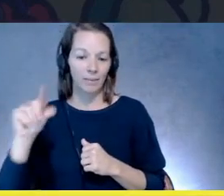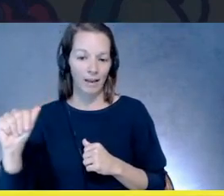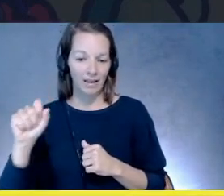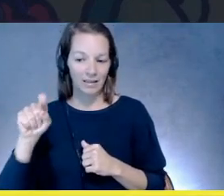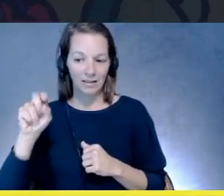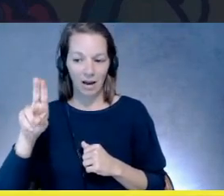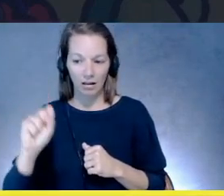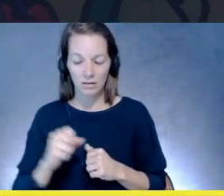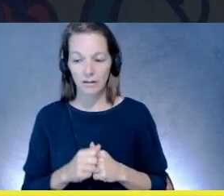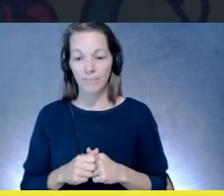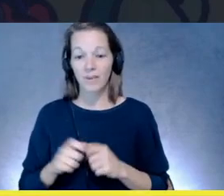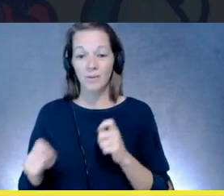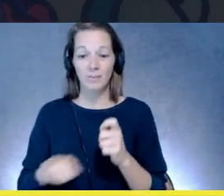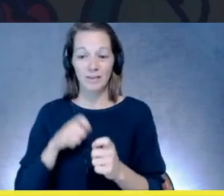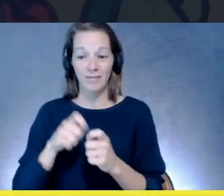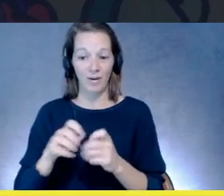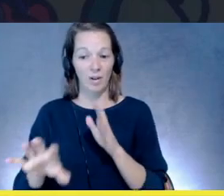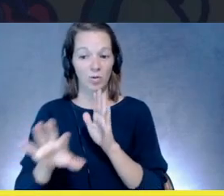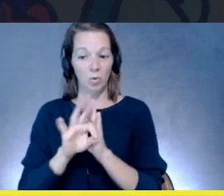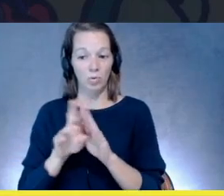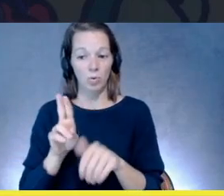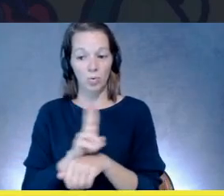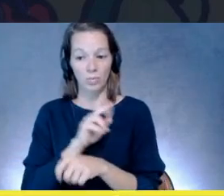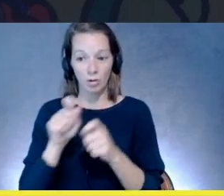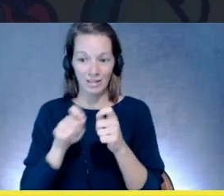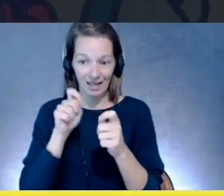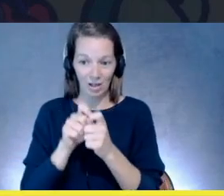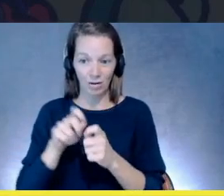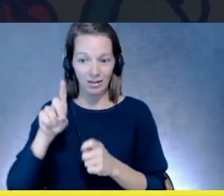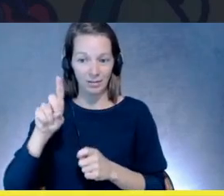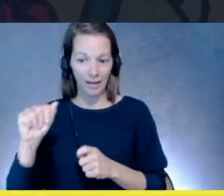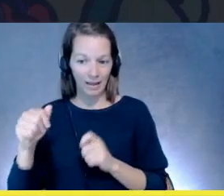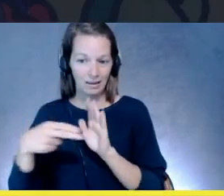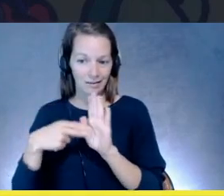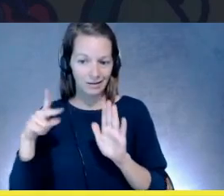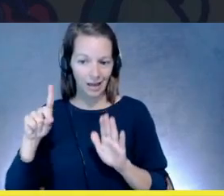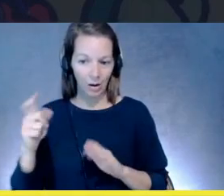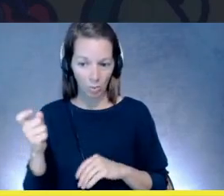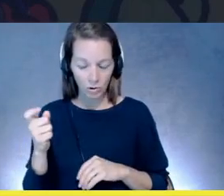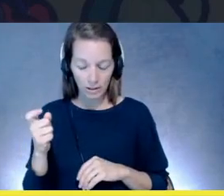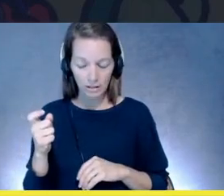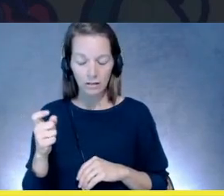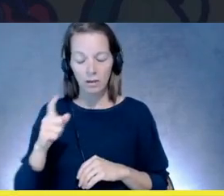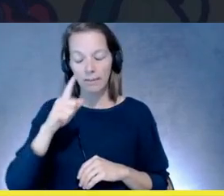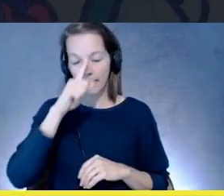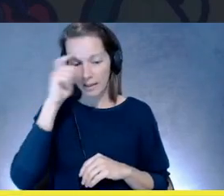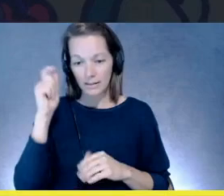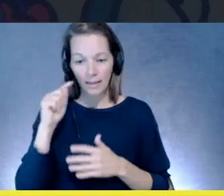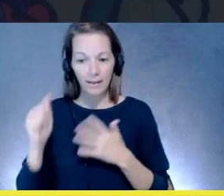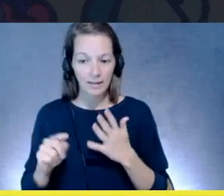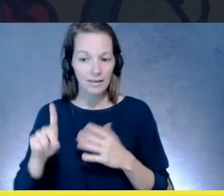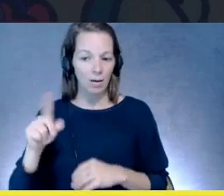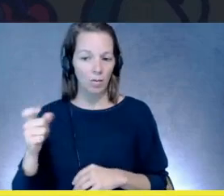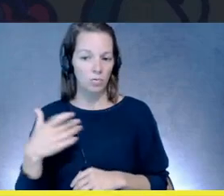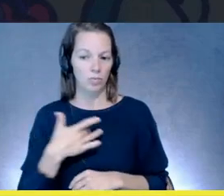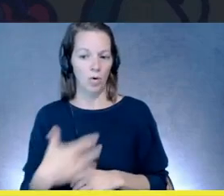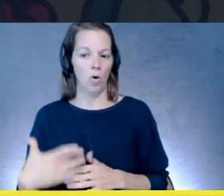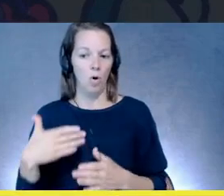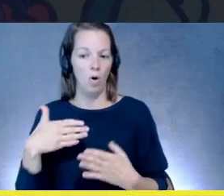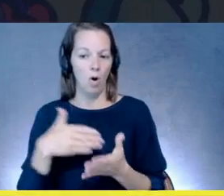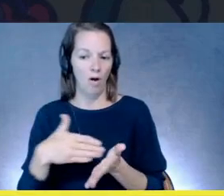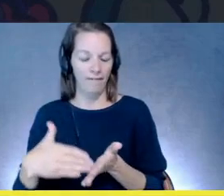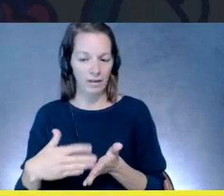And we specifically chose to use particular disability diagnoses because these diagnoses are often tied up in